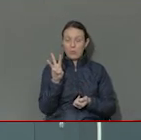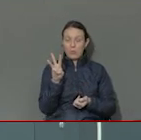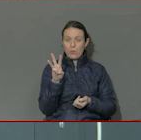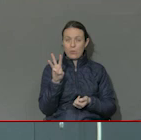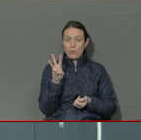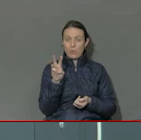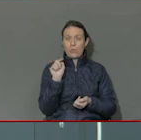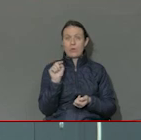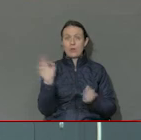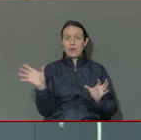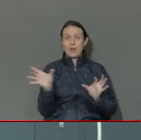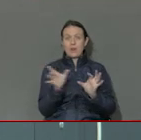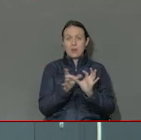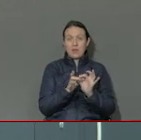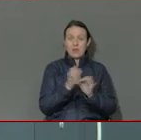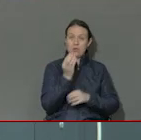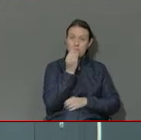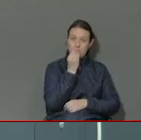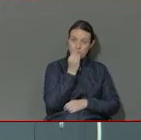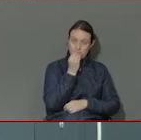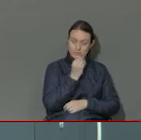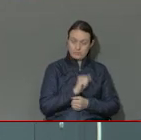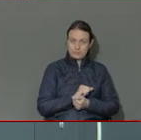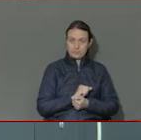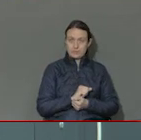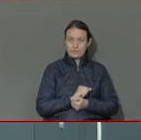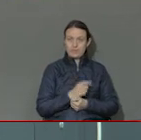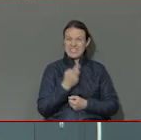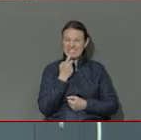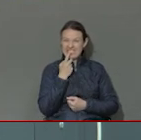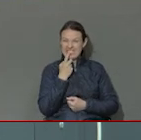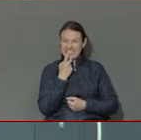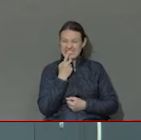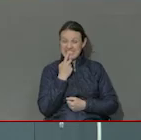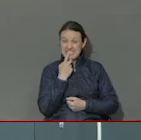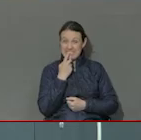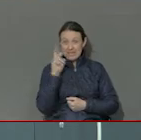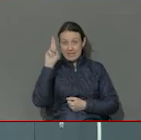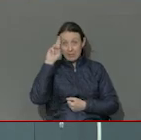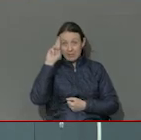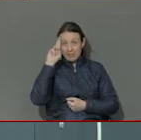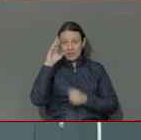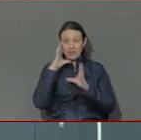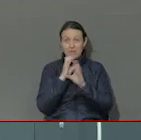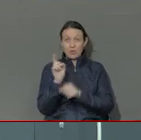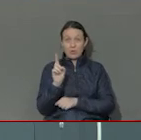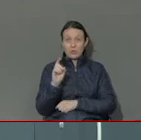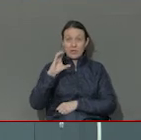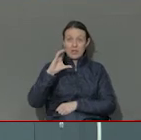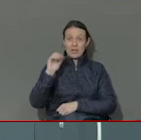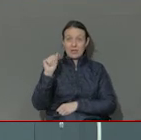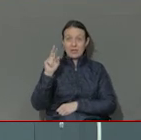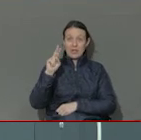are associated with diet. Then teeth, obviously we look at the what? At the